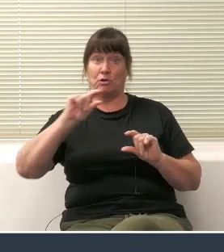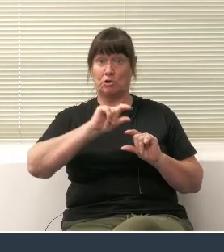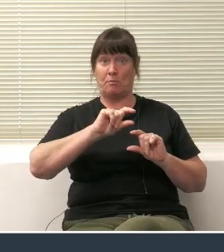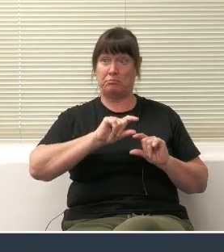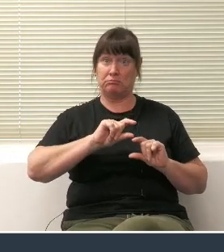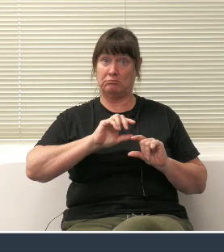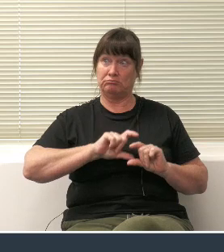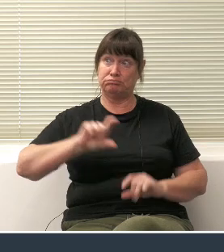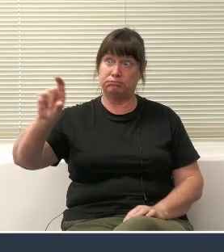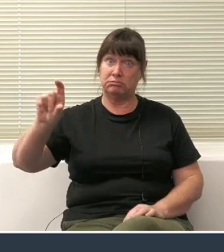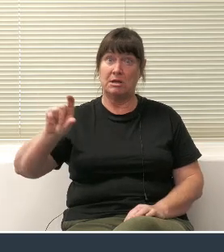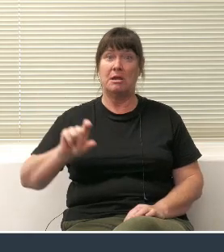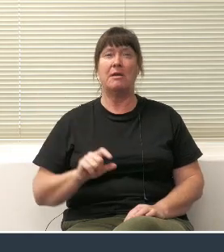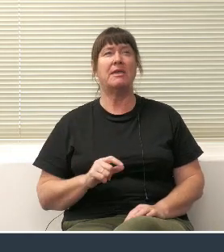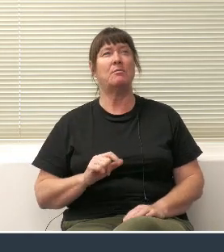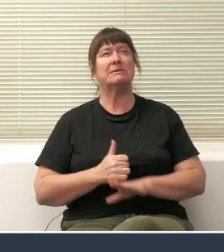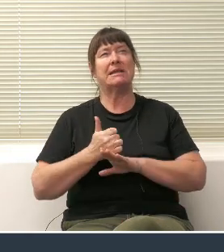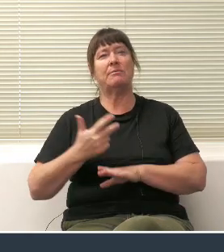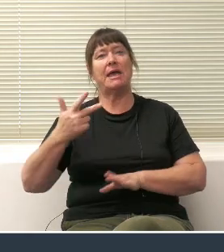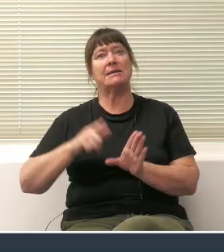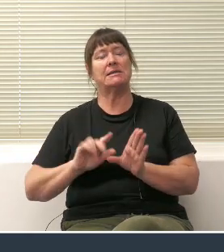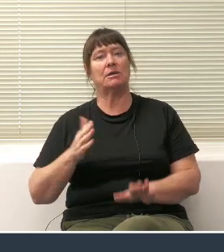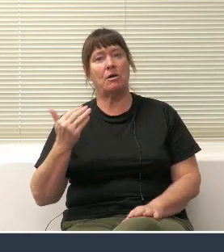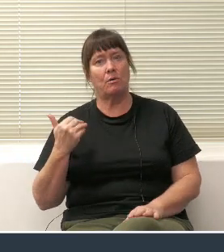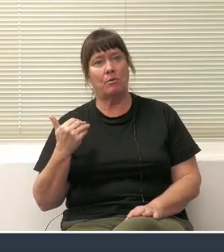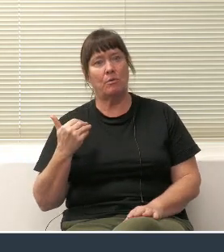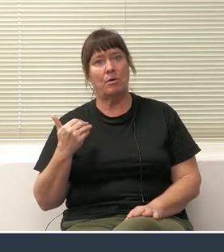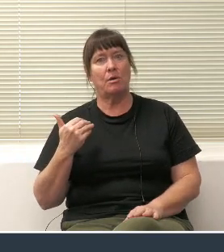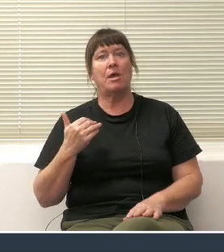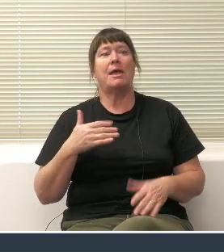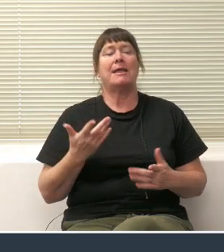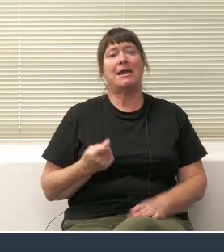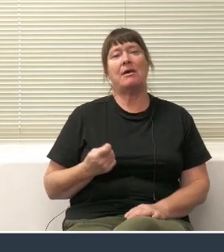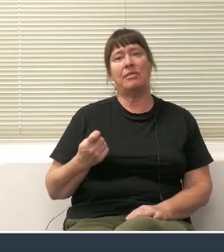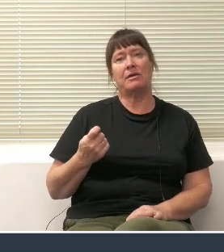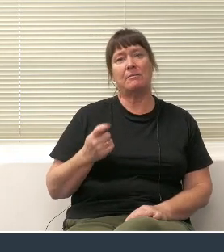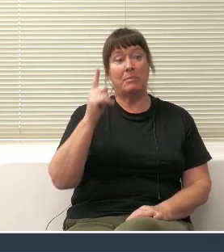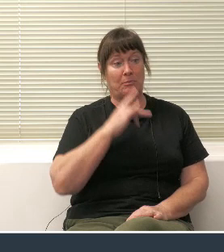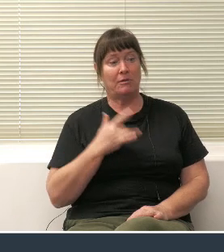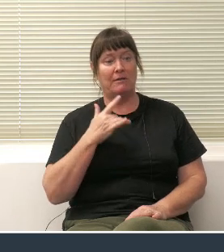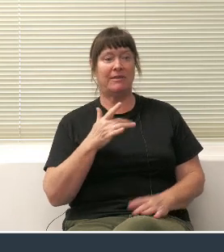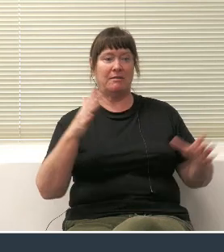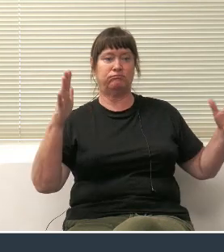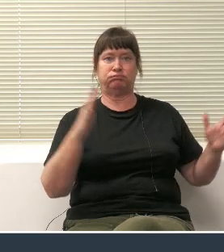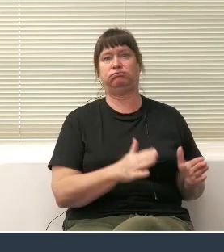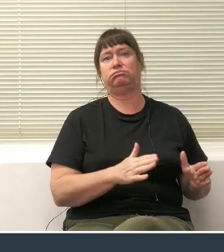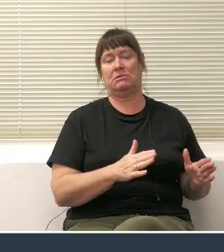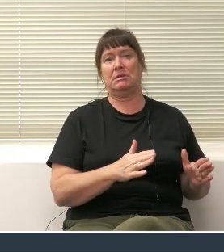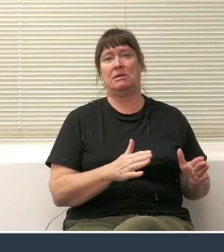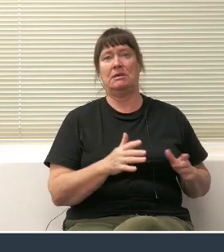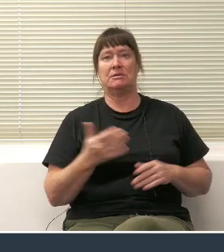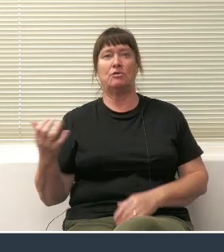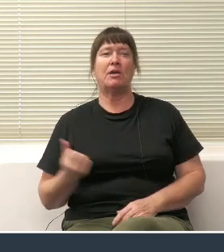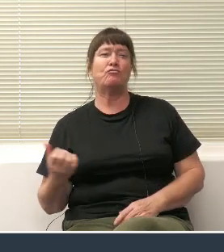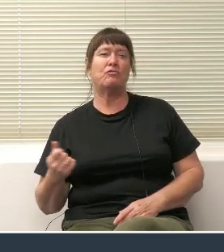it's been about 8 years since that model was put in place, and the existing tenant numbers have dropped by half, so that the subsidised rent that